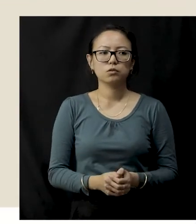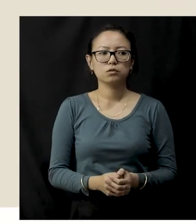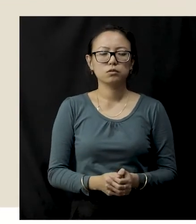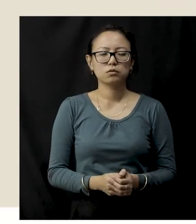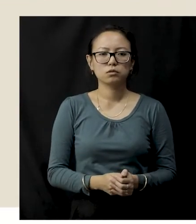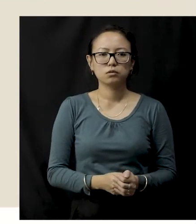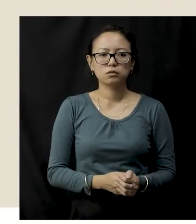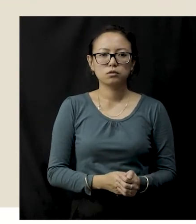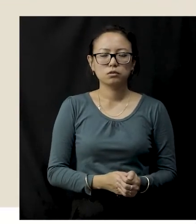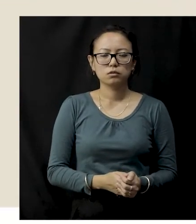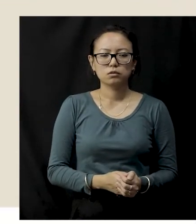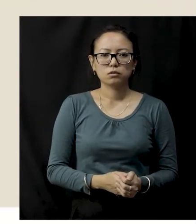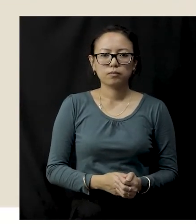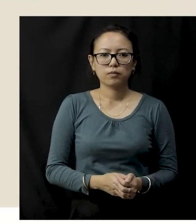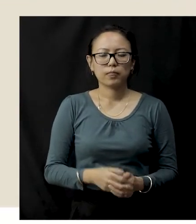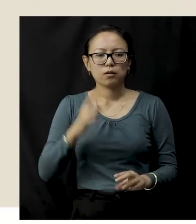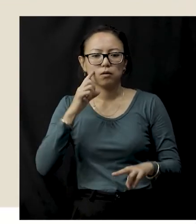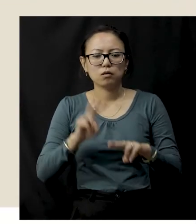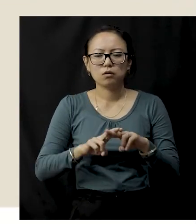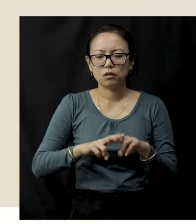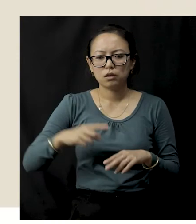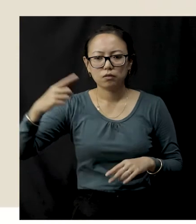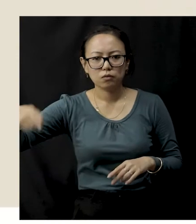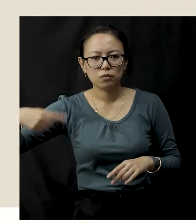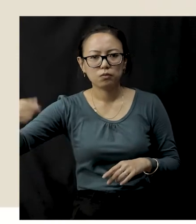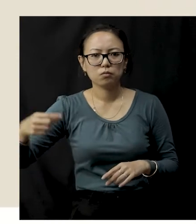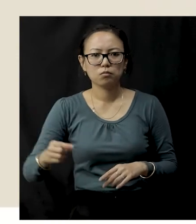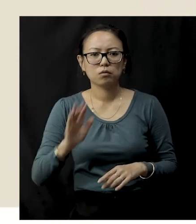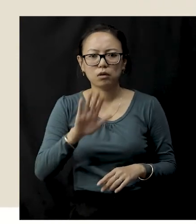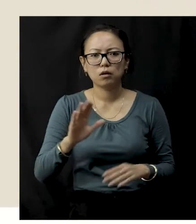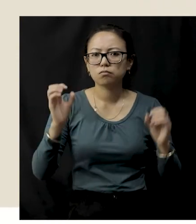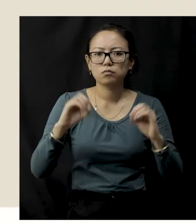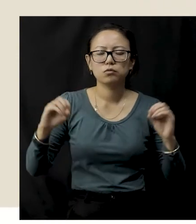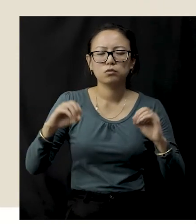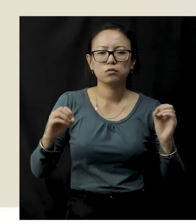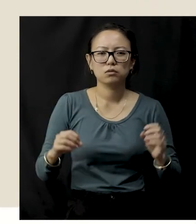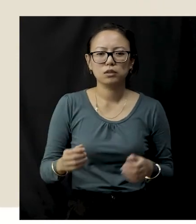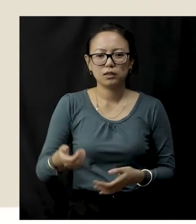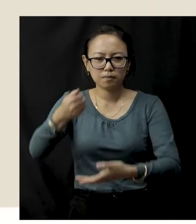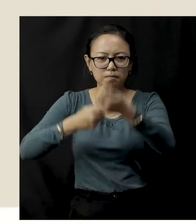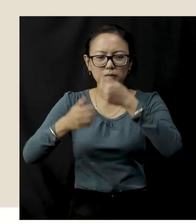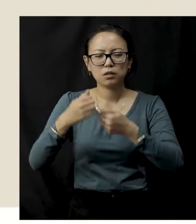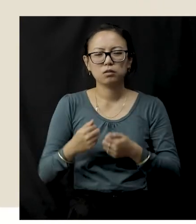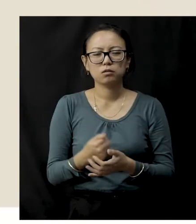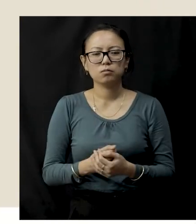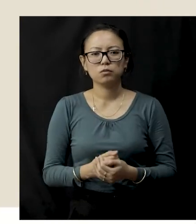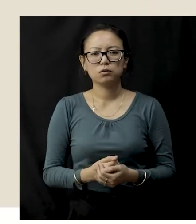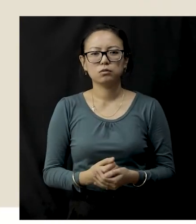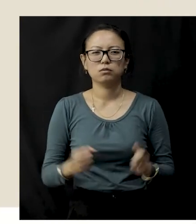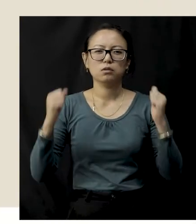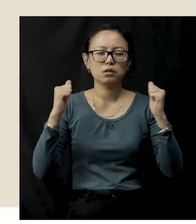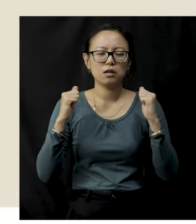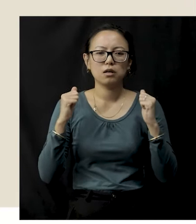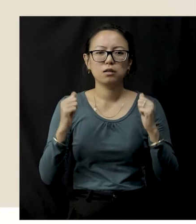is no wheel, then it's quite difficult. We can feel the heavy weight of the bucket. But if